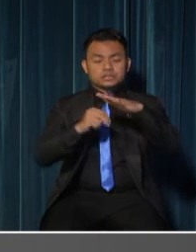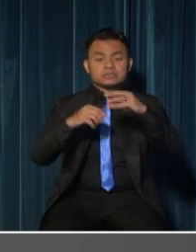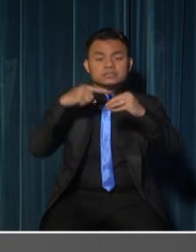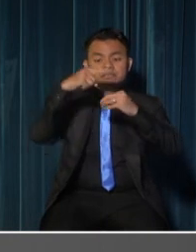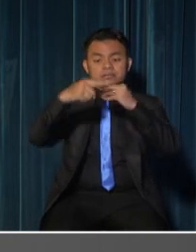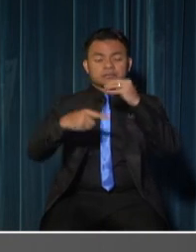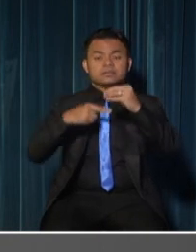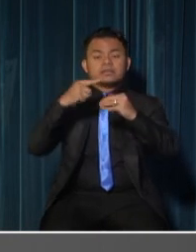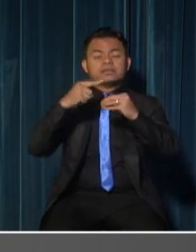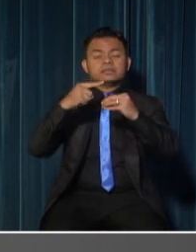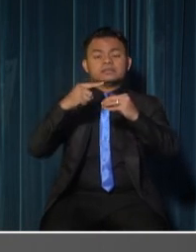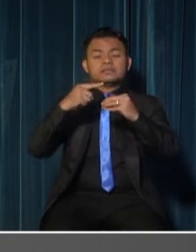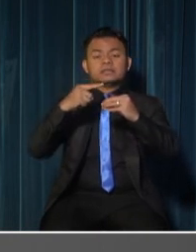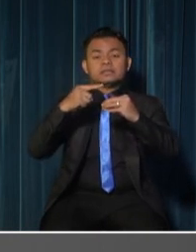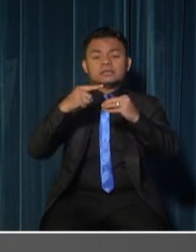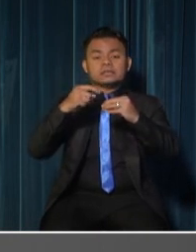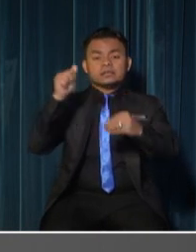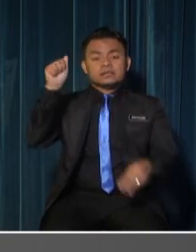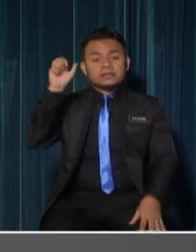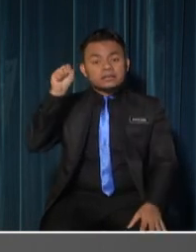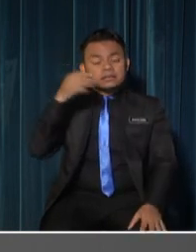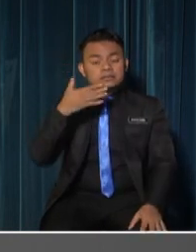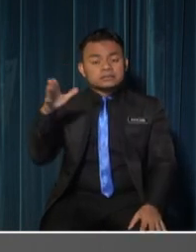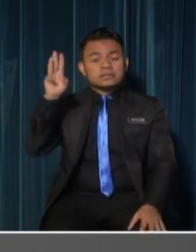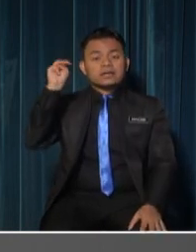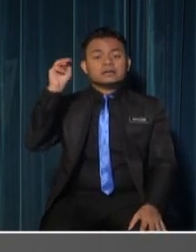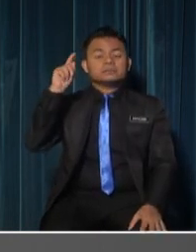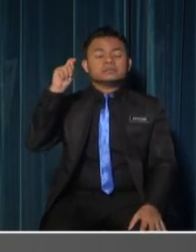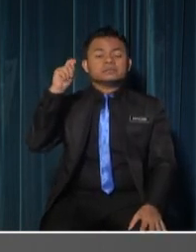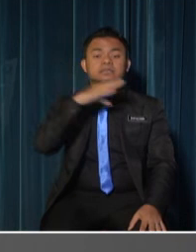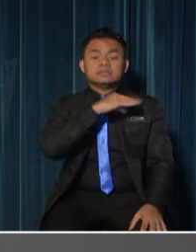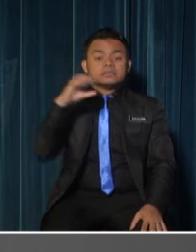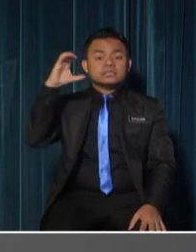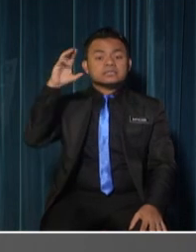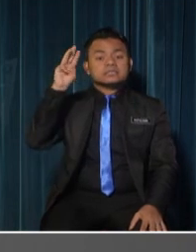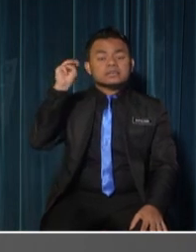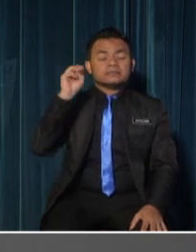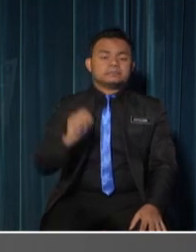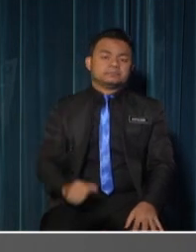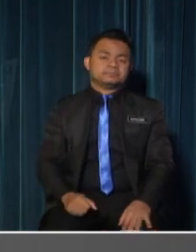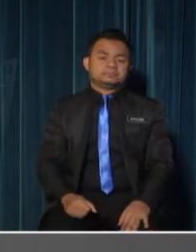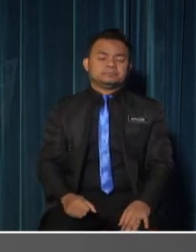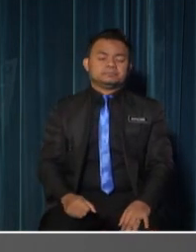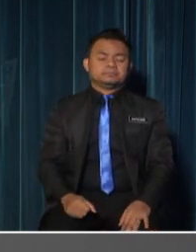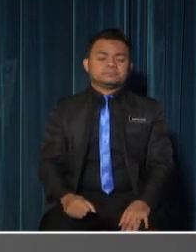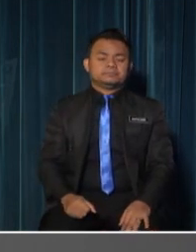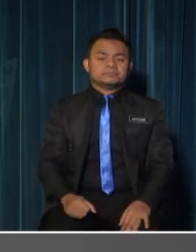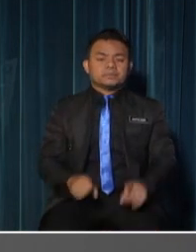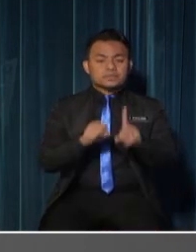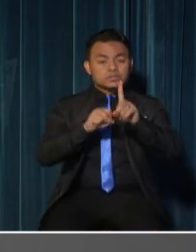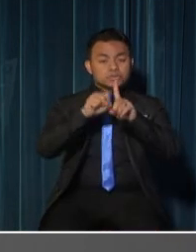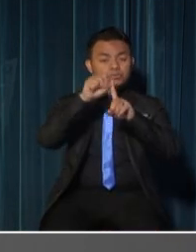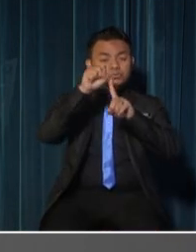satellites, asteroids, meteoroids, and comets. The temperature